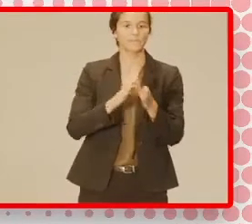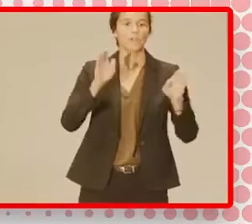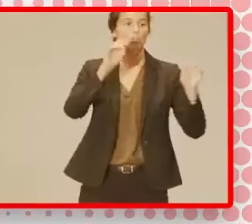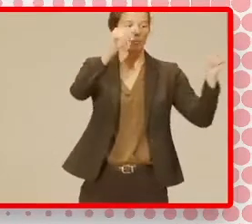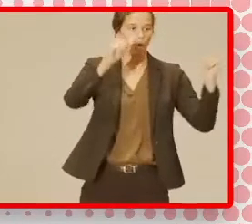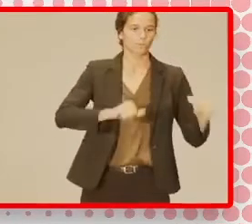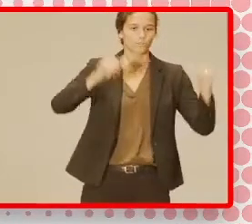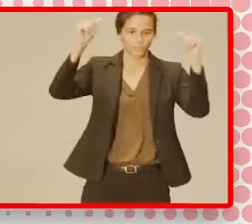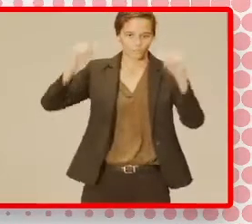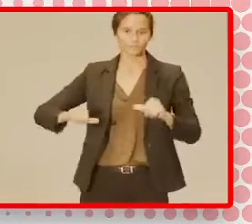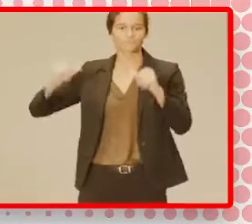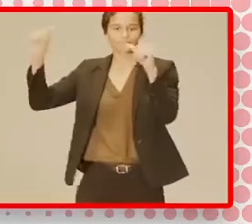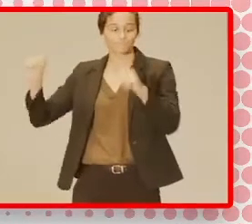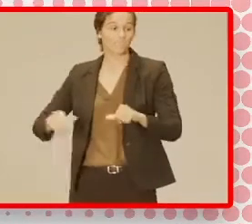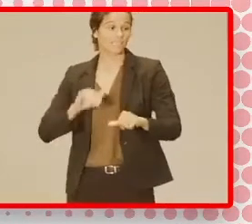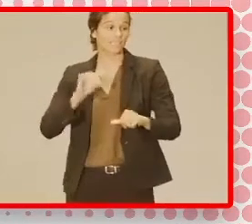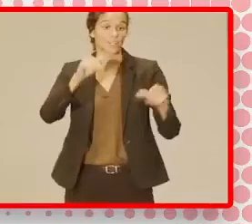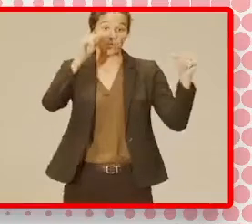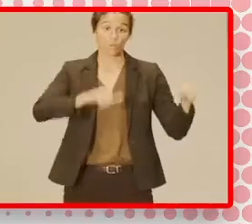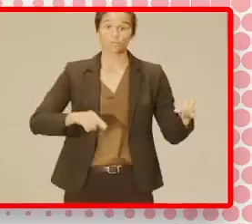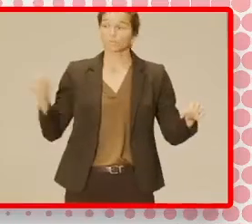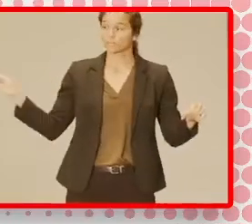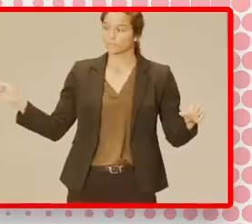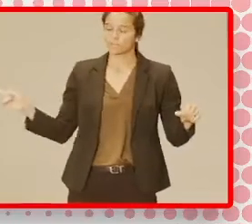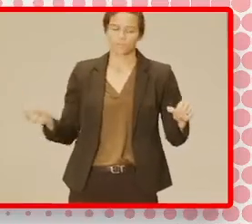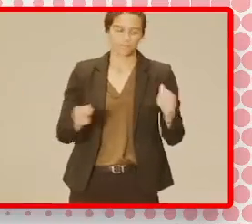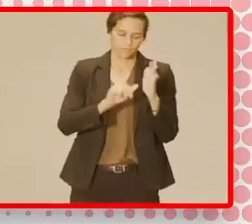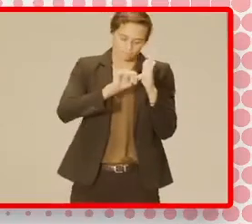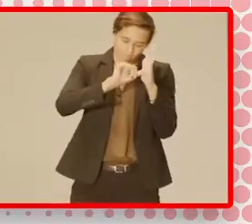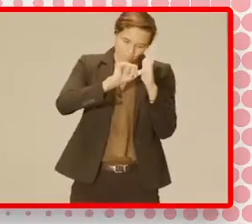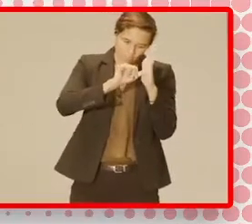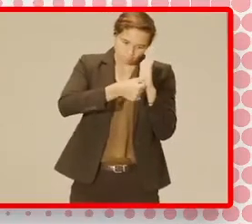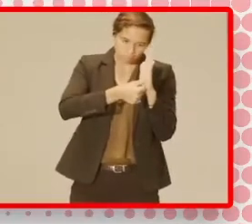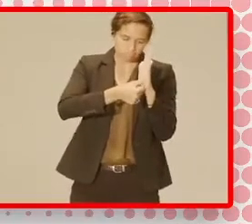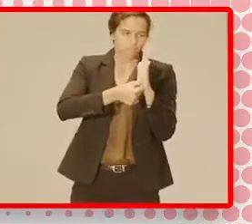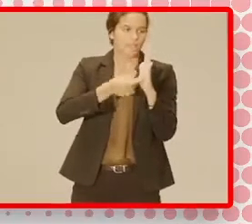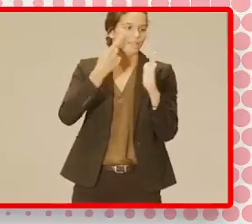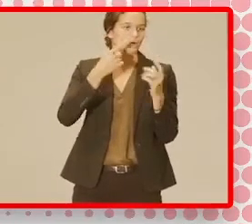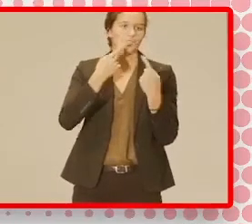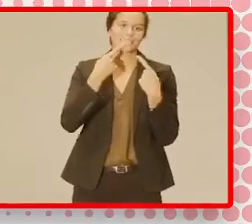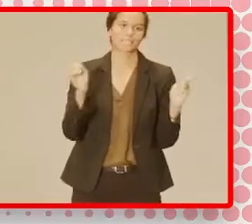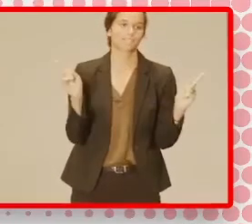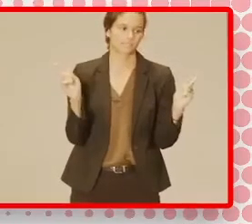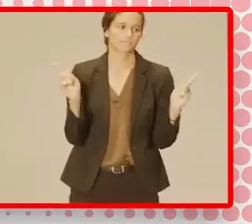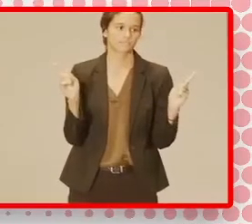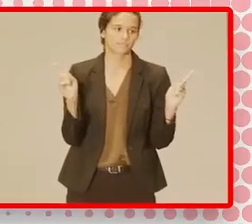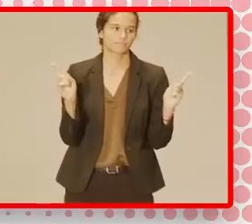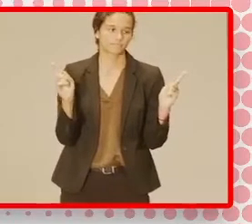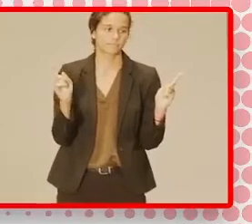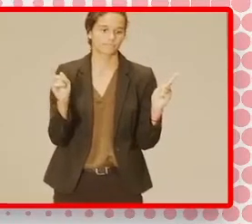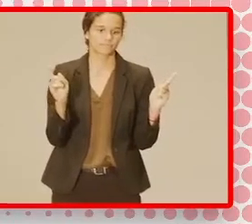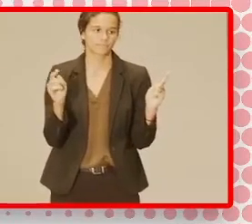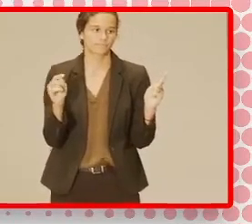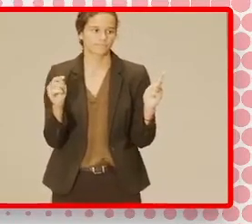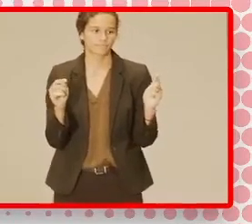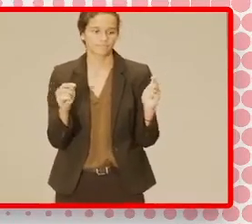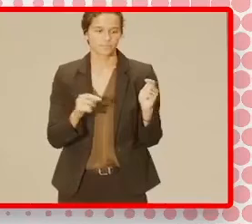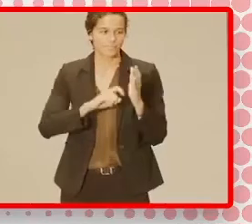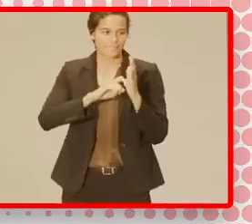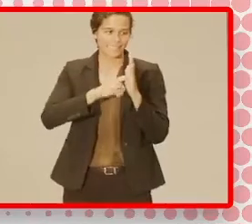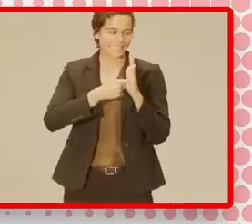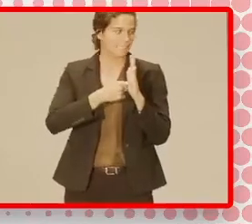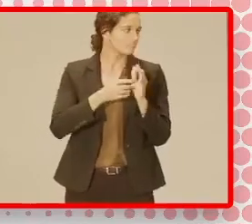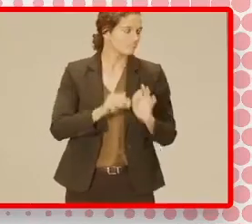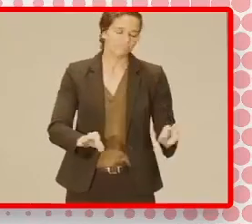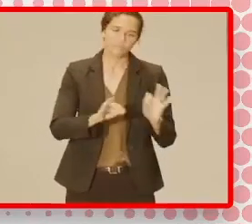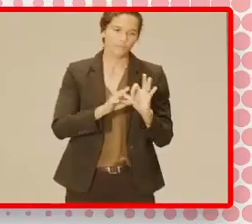are a critical part of his success. We just went out and got some big poster boards. At